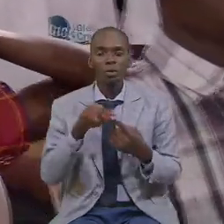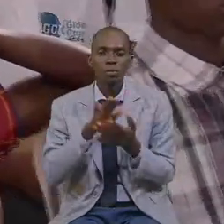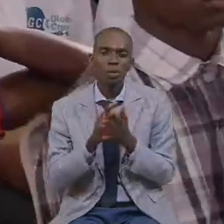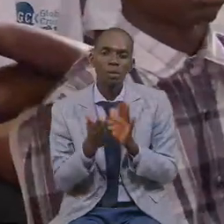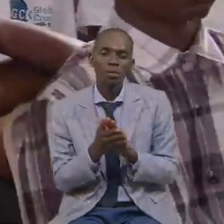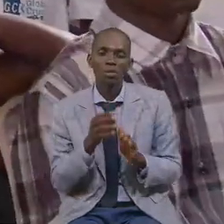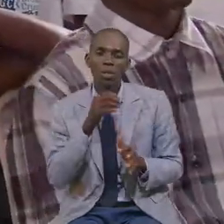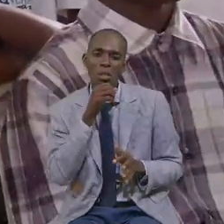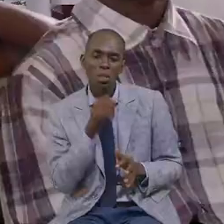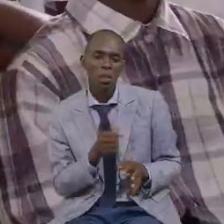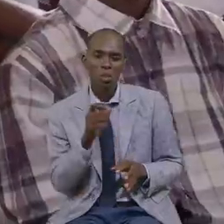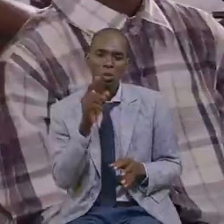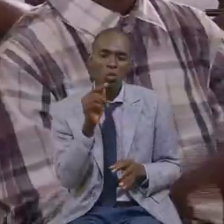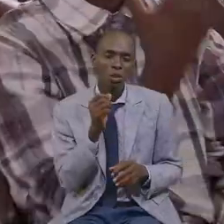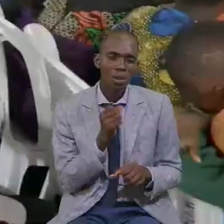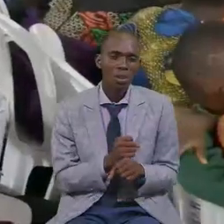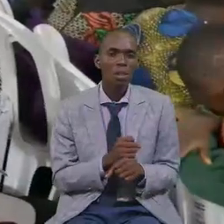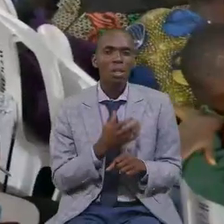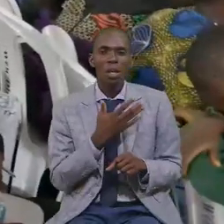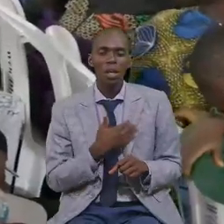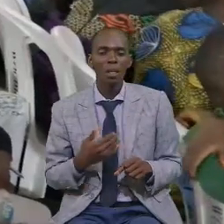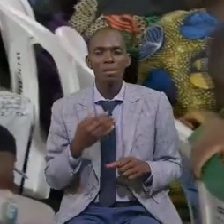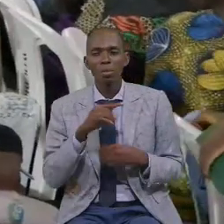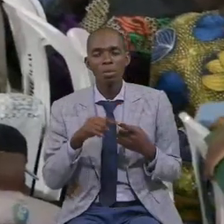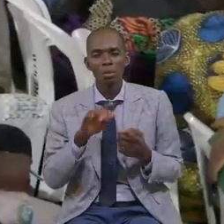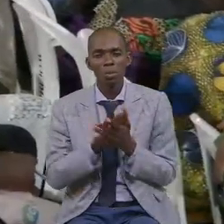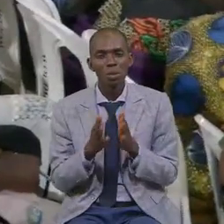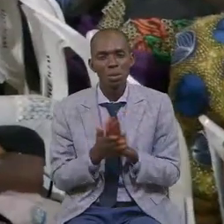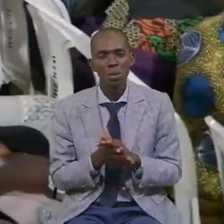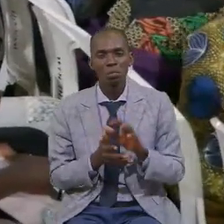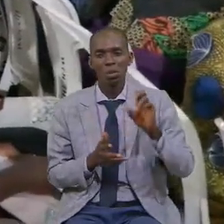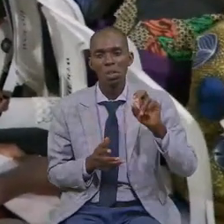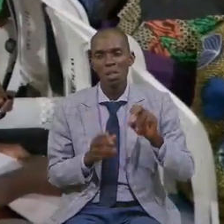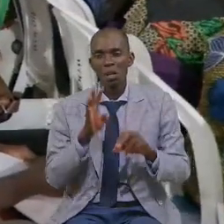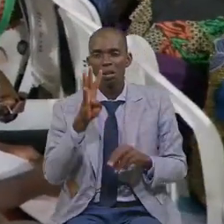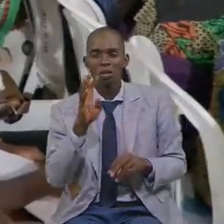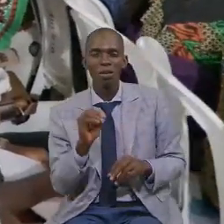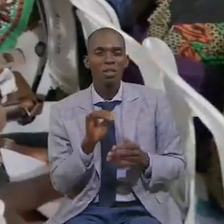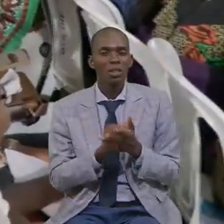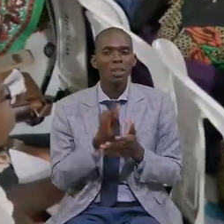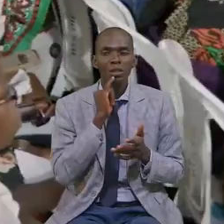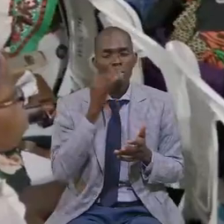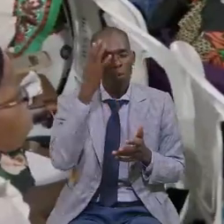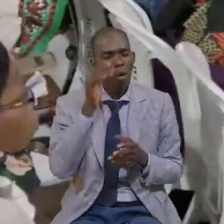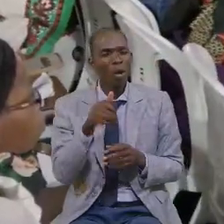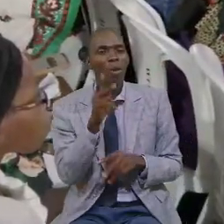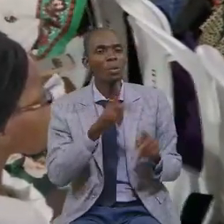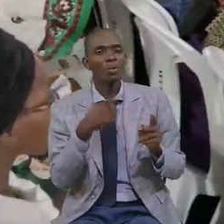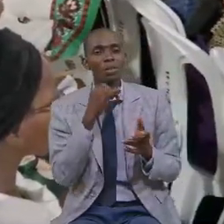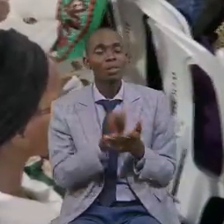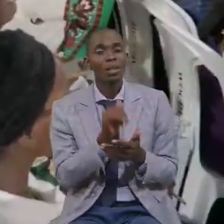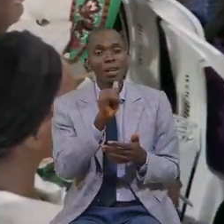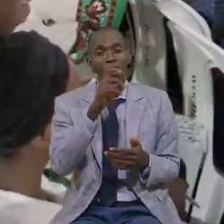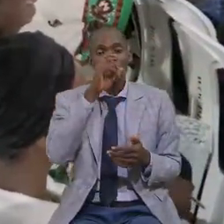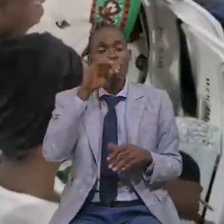a little bit of 30s, when you become 40, that's why those other people say a fool at 40